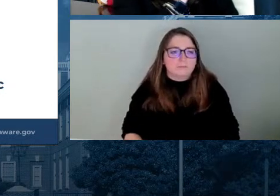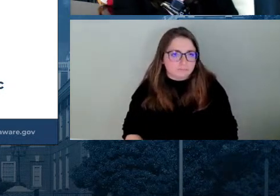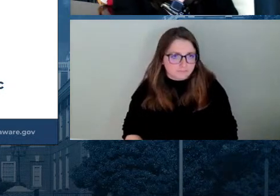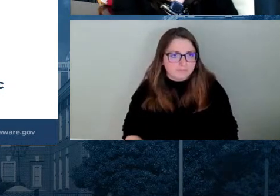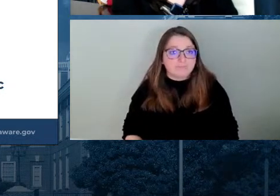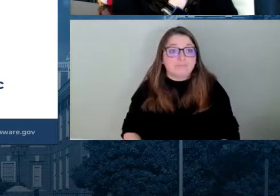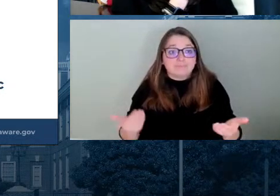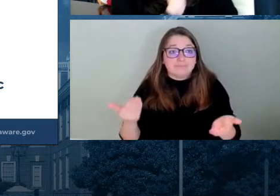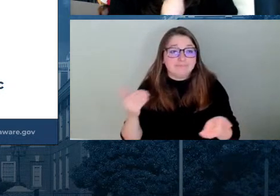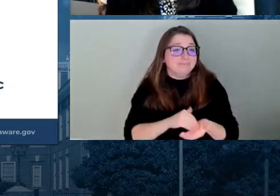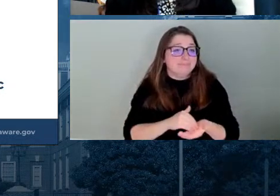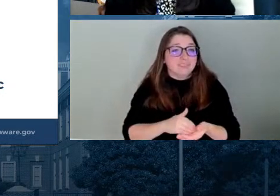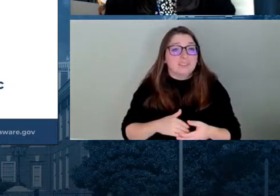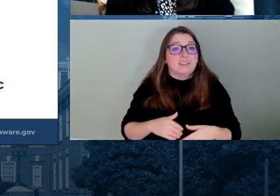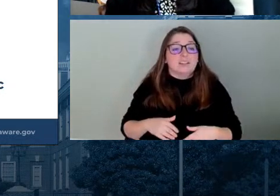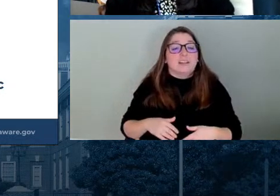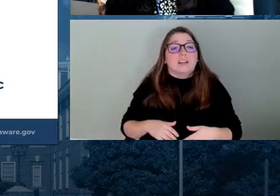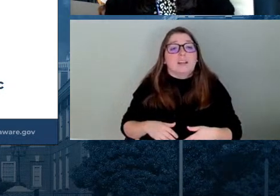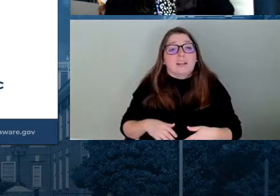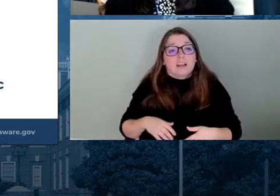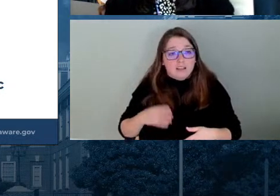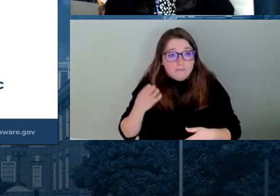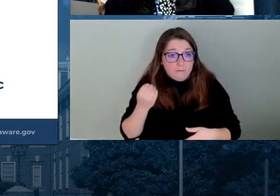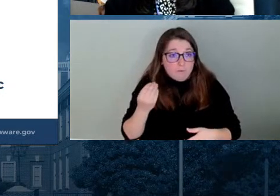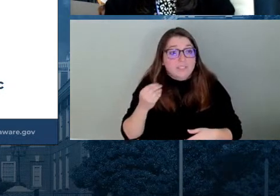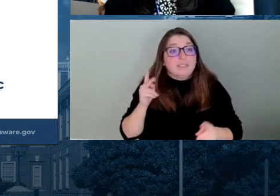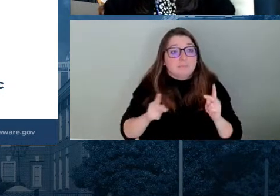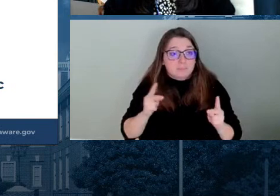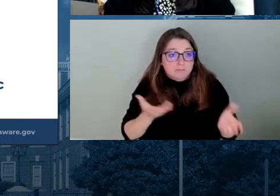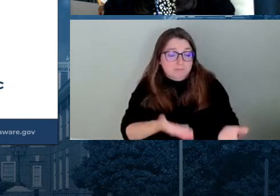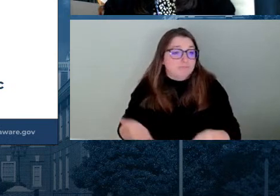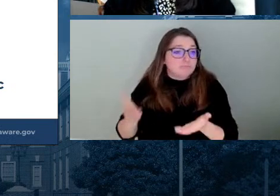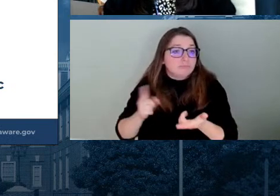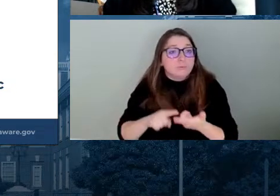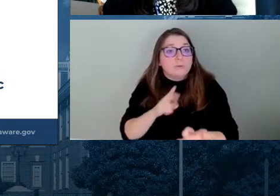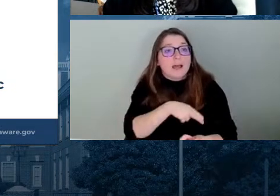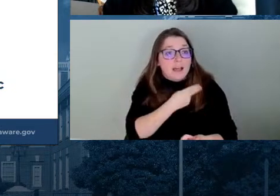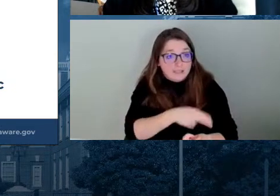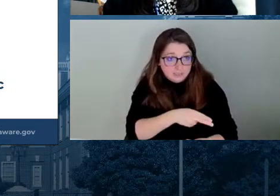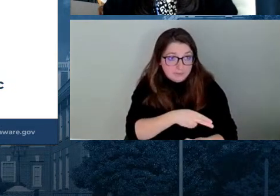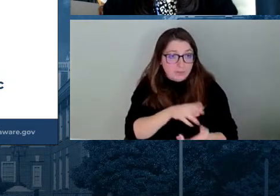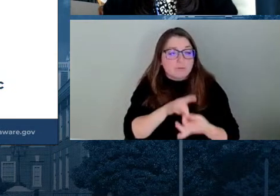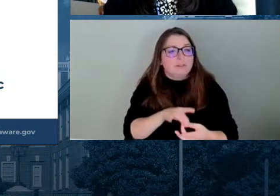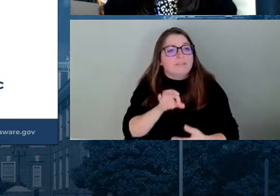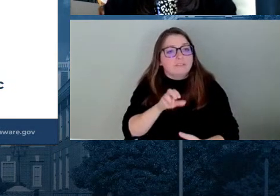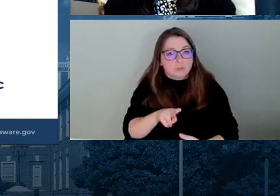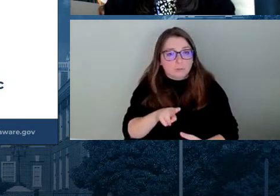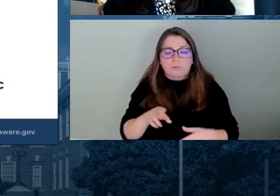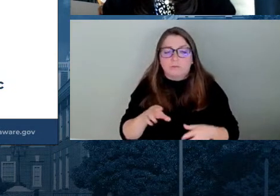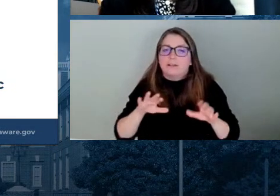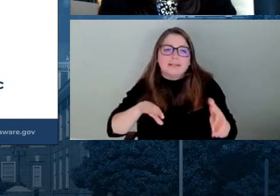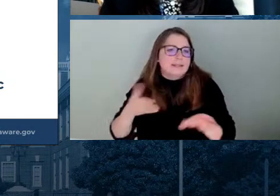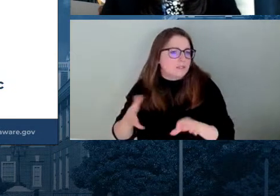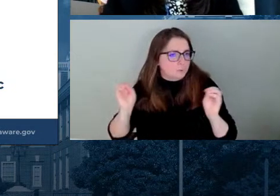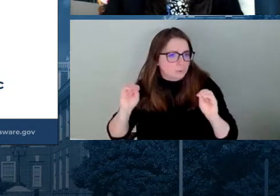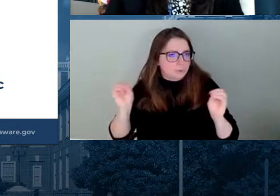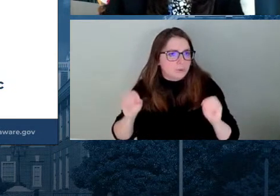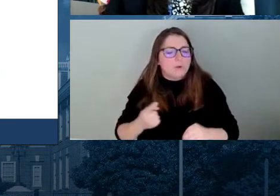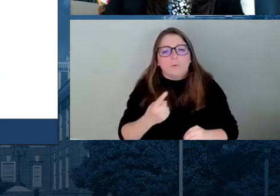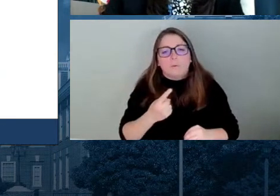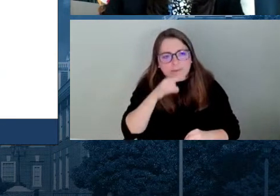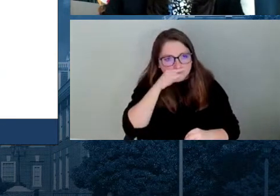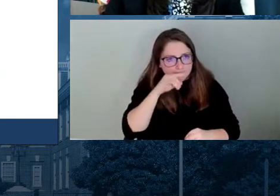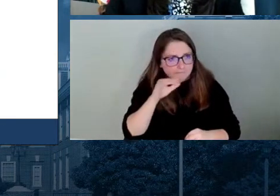flu-related hospitalizations. I'm very grateful that we haven't had any deaths, and we have had a pediatric case reported. Next